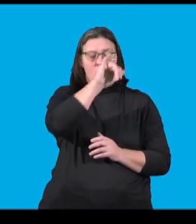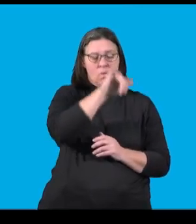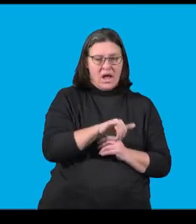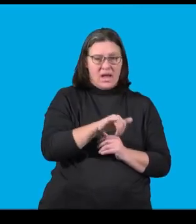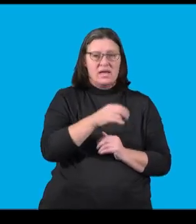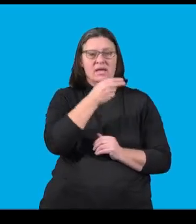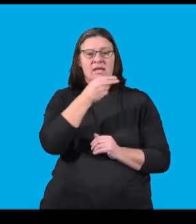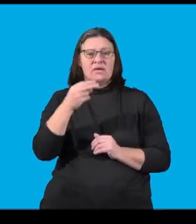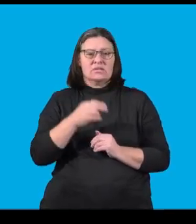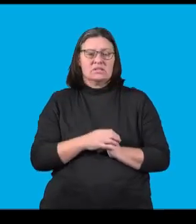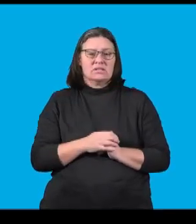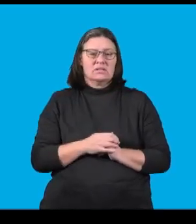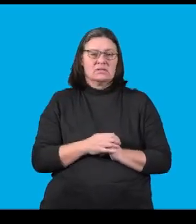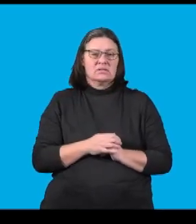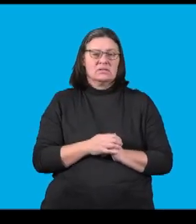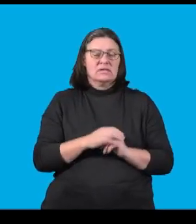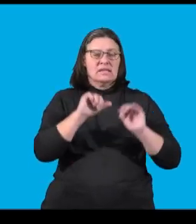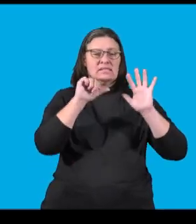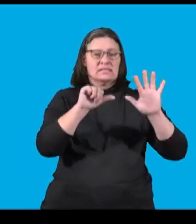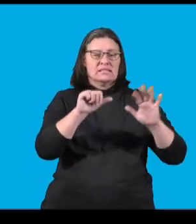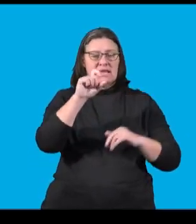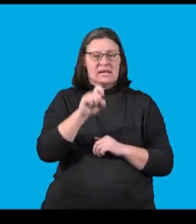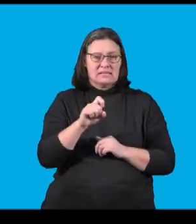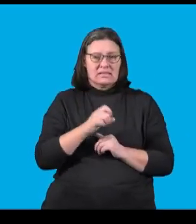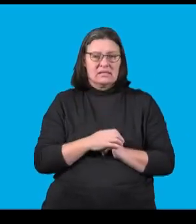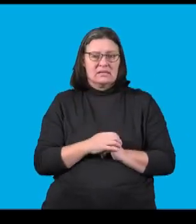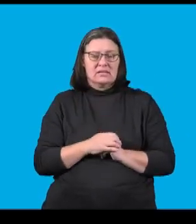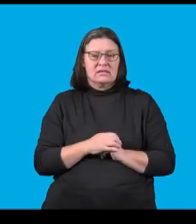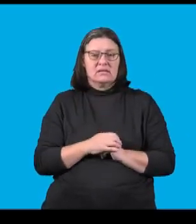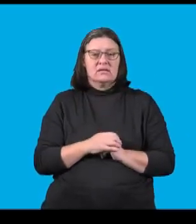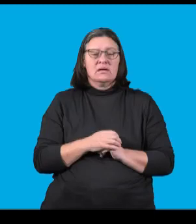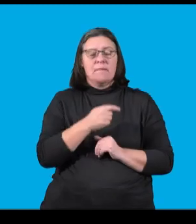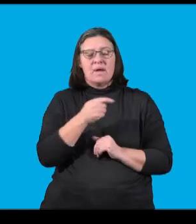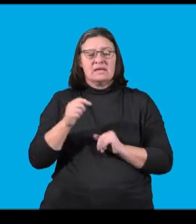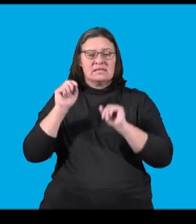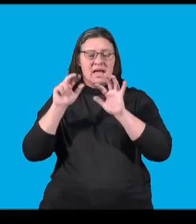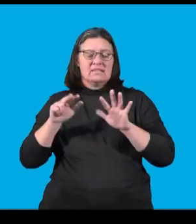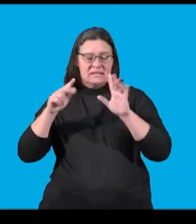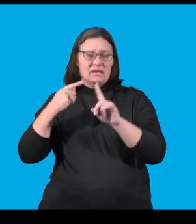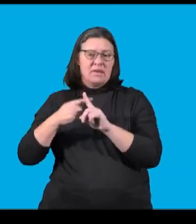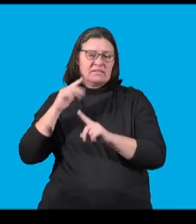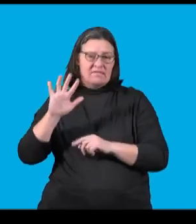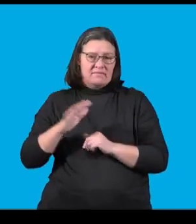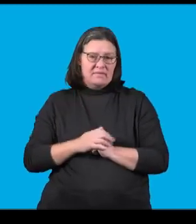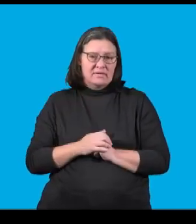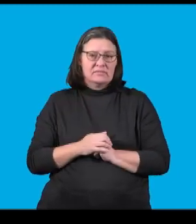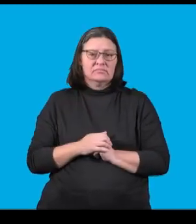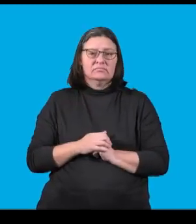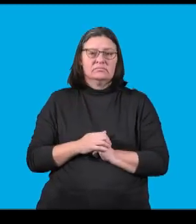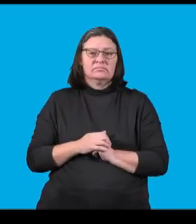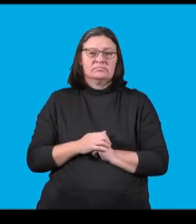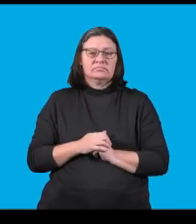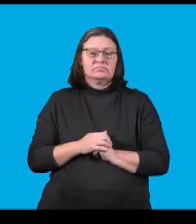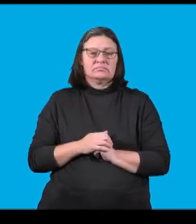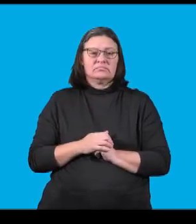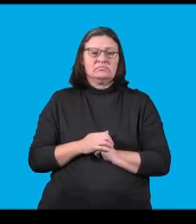which is the value c. So you get y is equal to 6x minus 18 plus 5. When I take this to the other side, remember